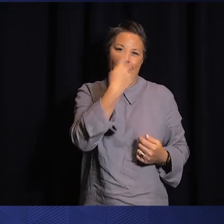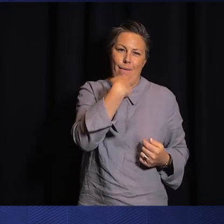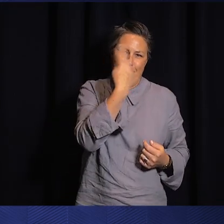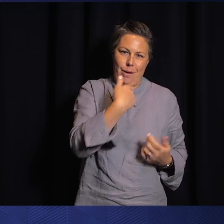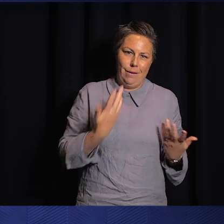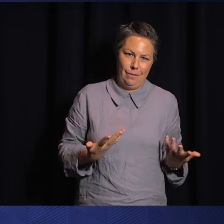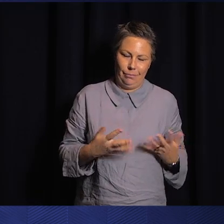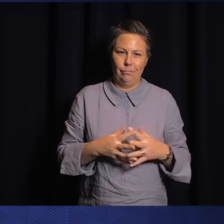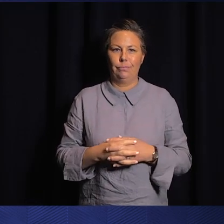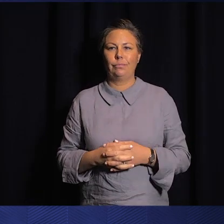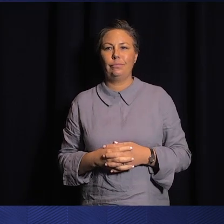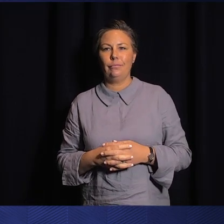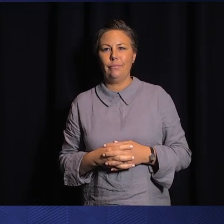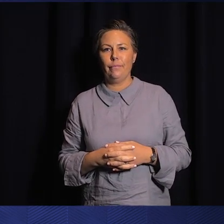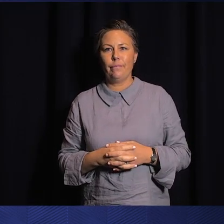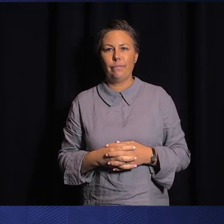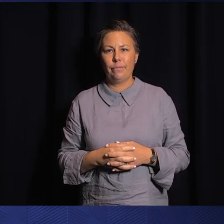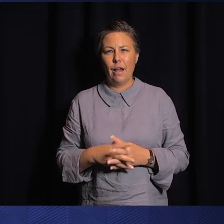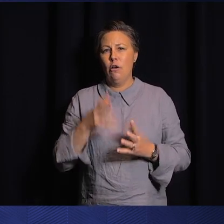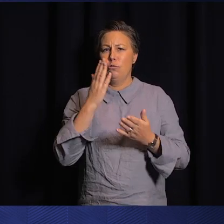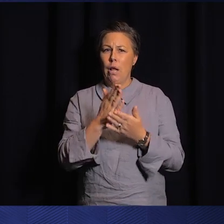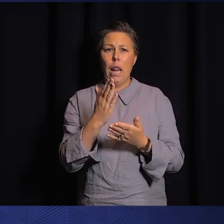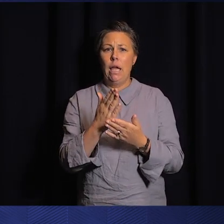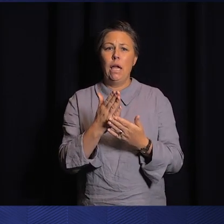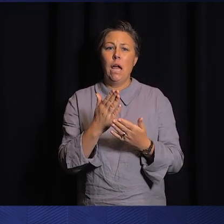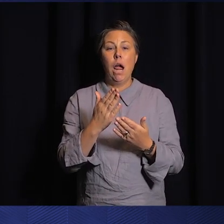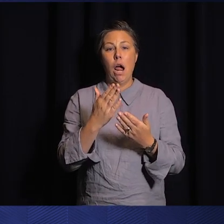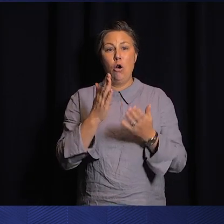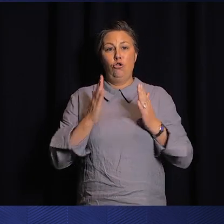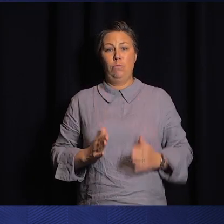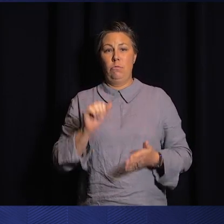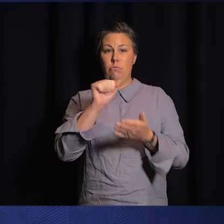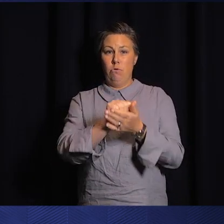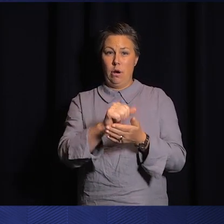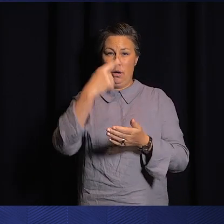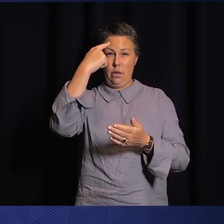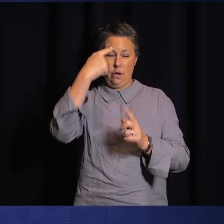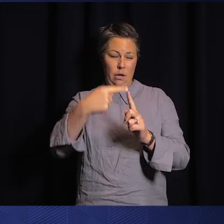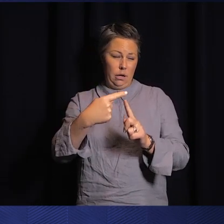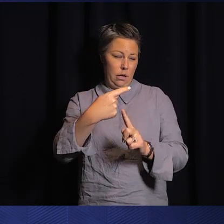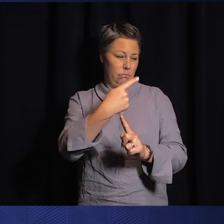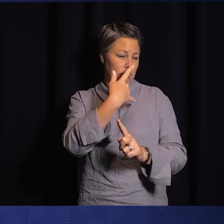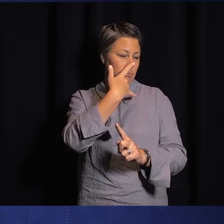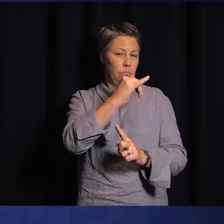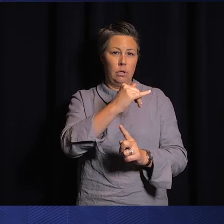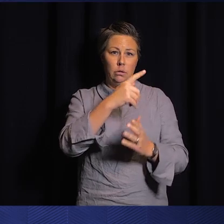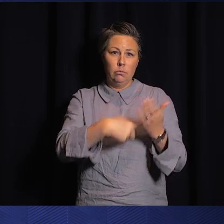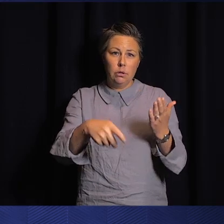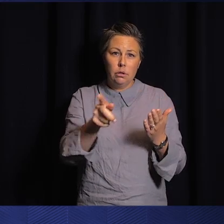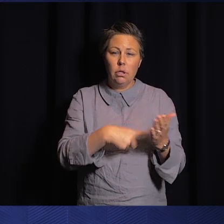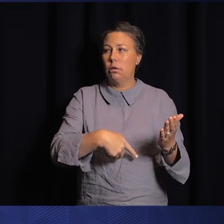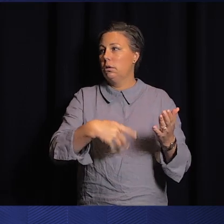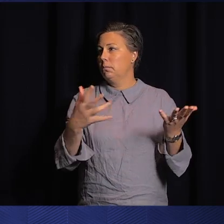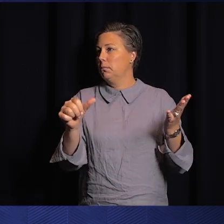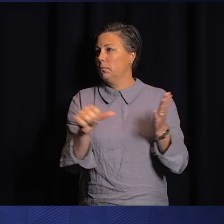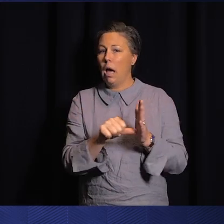are challenging and relate to deep structures of discrimination and resource access and land issues,